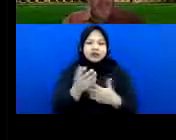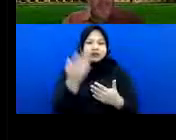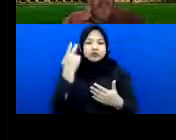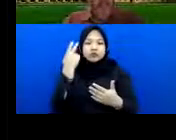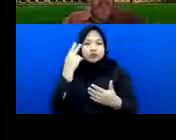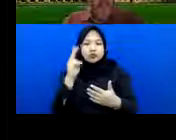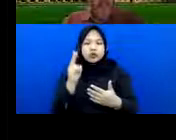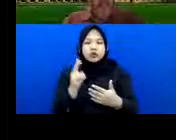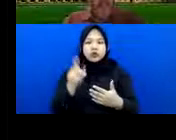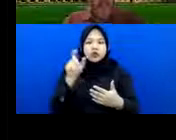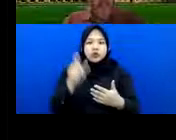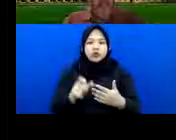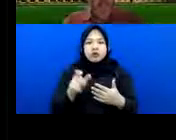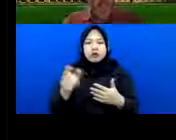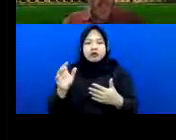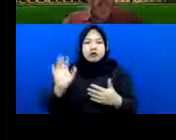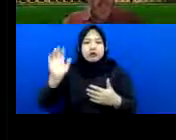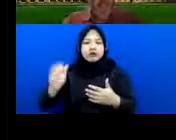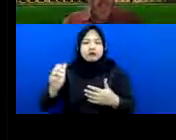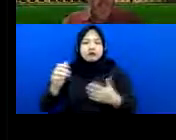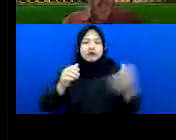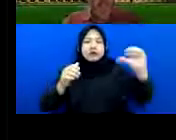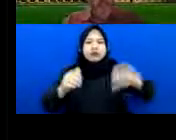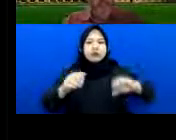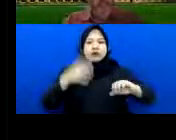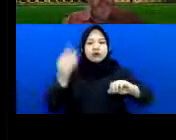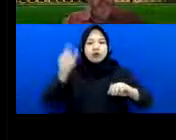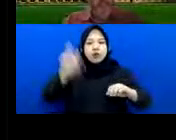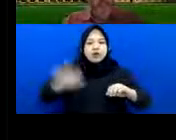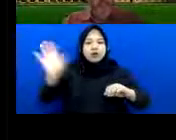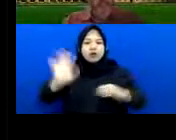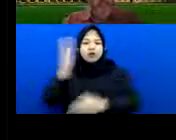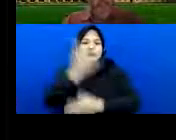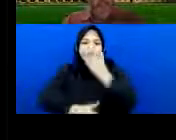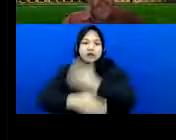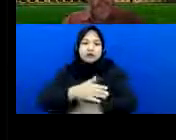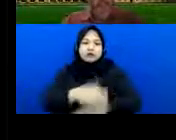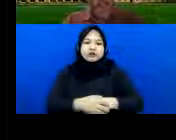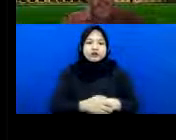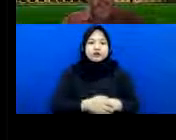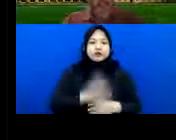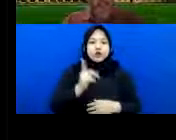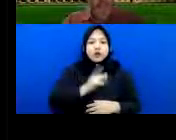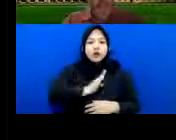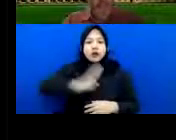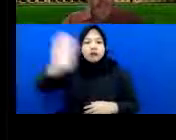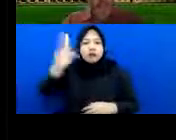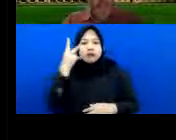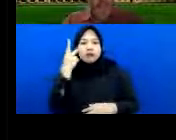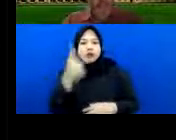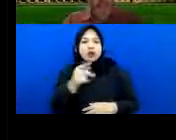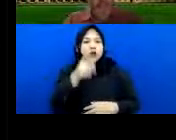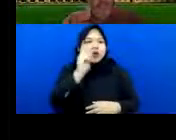to people without disability. While in the religious model, disability is seen as a result of wrongdoing